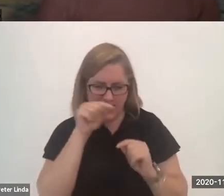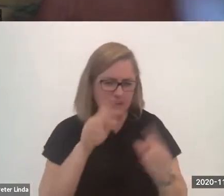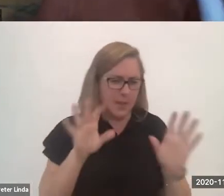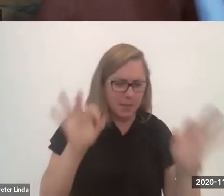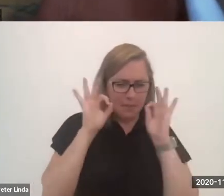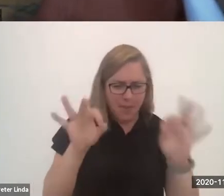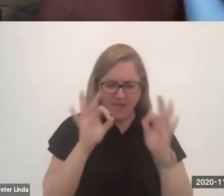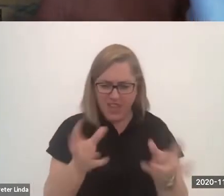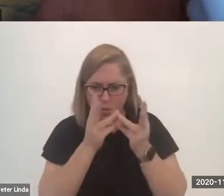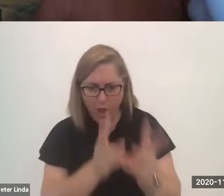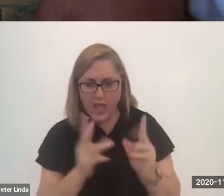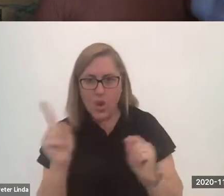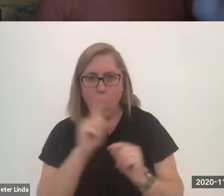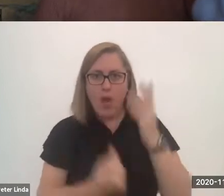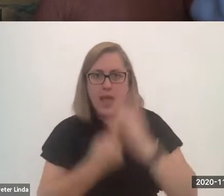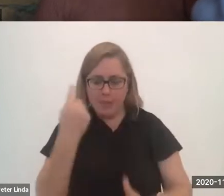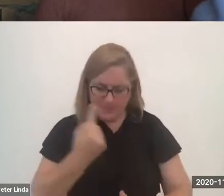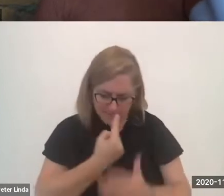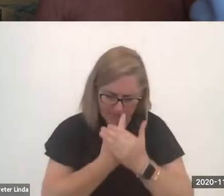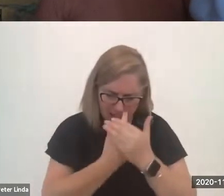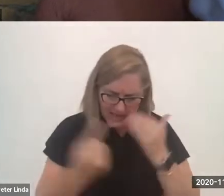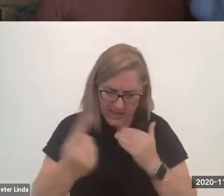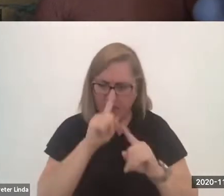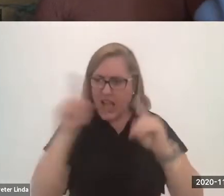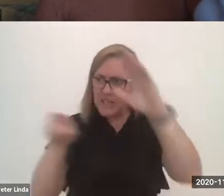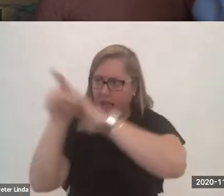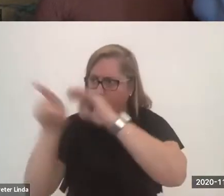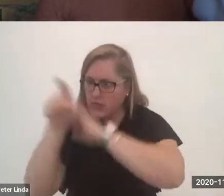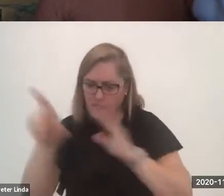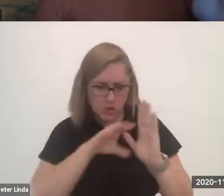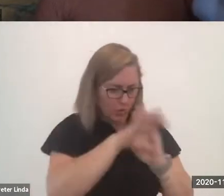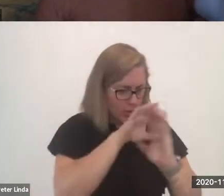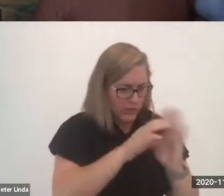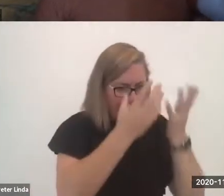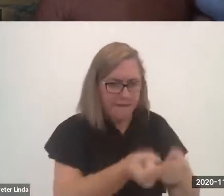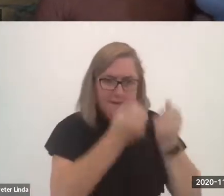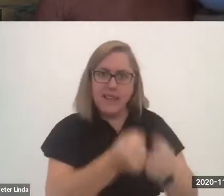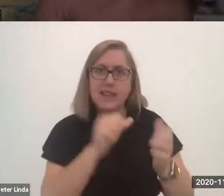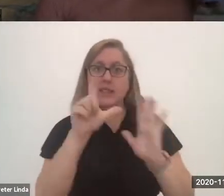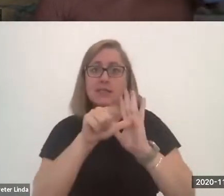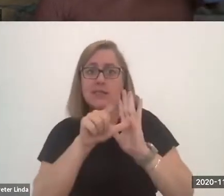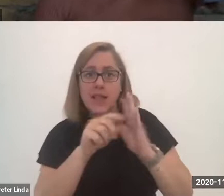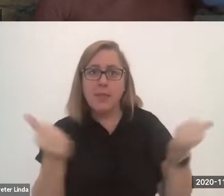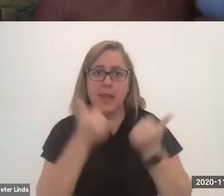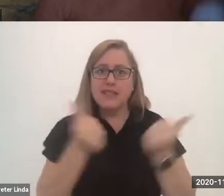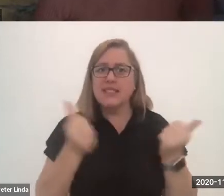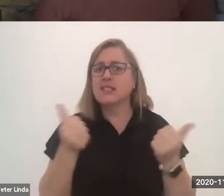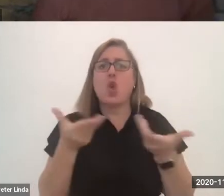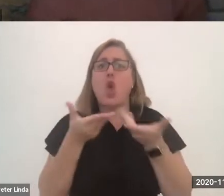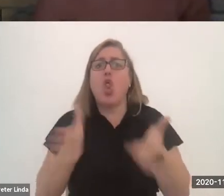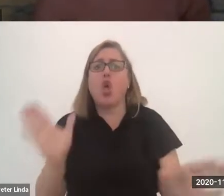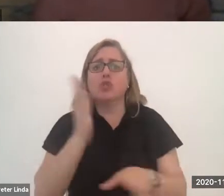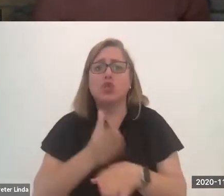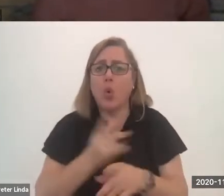writing, that you are on your own, you can't go out, your computer's right there, you have heaps of time, you've lost your job, so what else are you going to